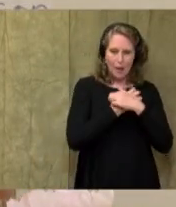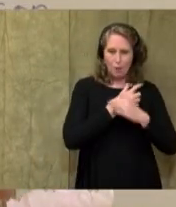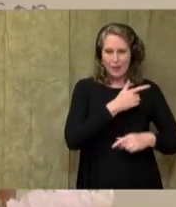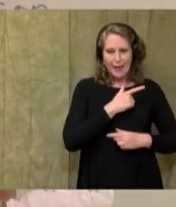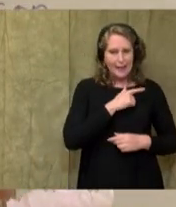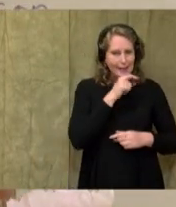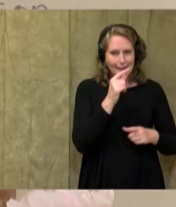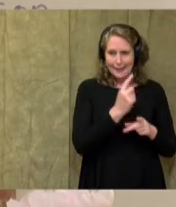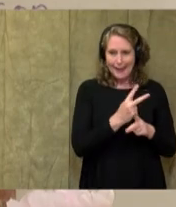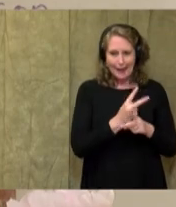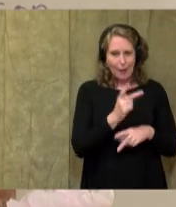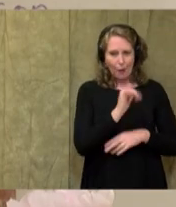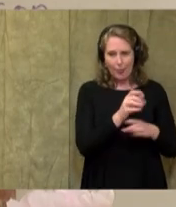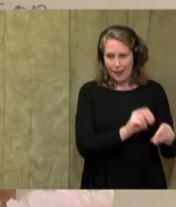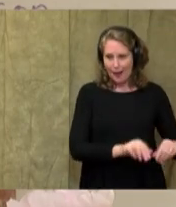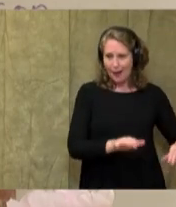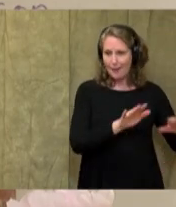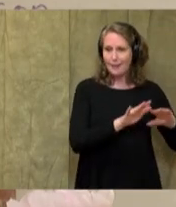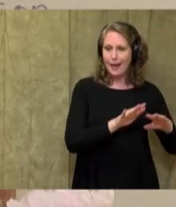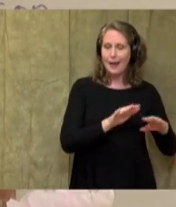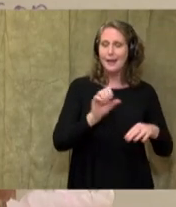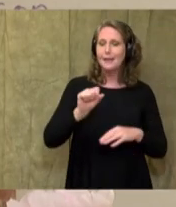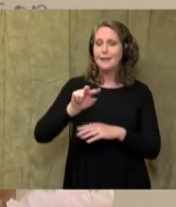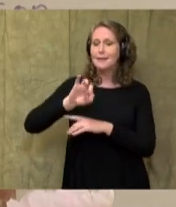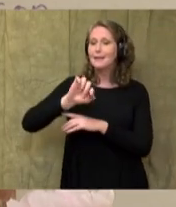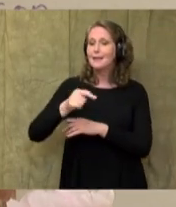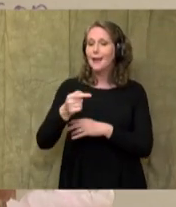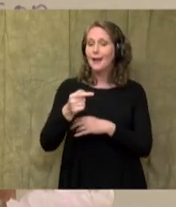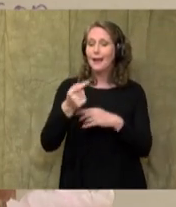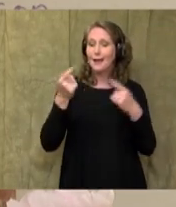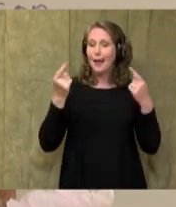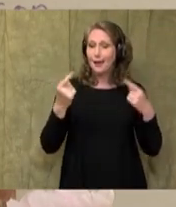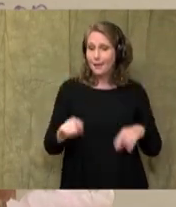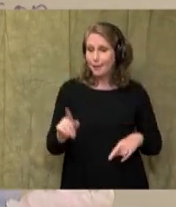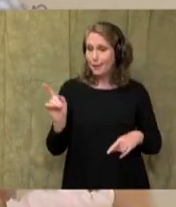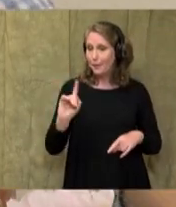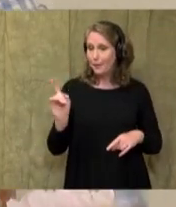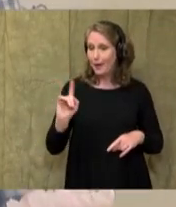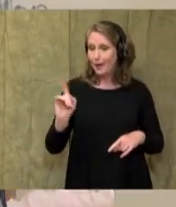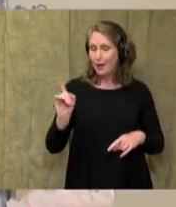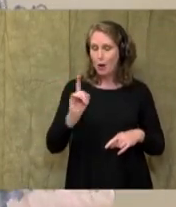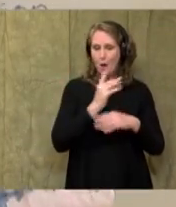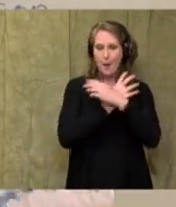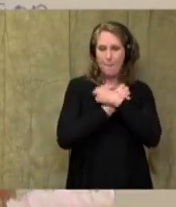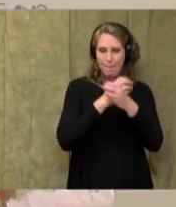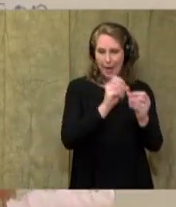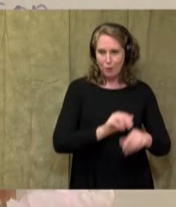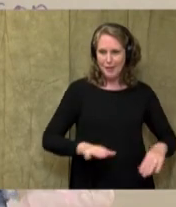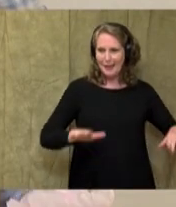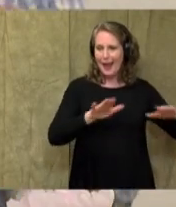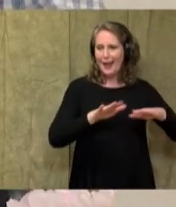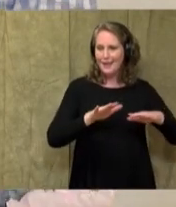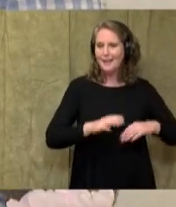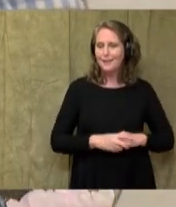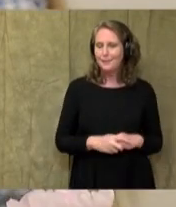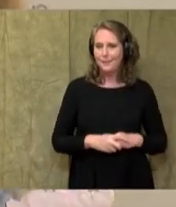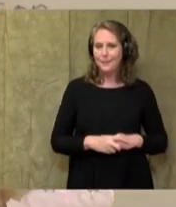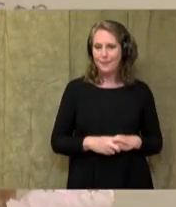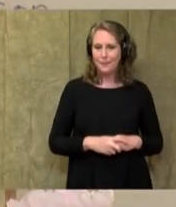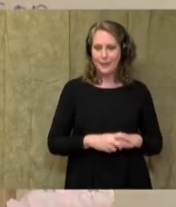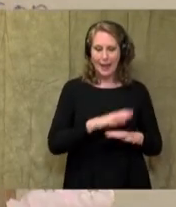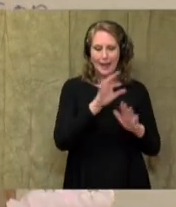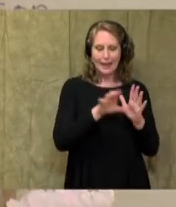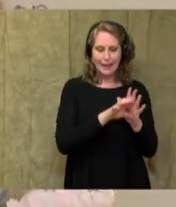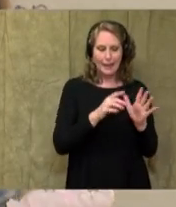it. So our setting takes place, at Bear's land. That's right, good job. Okay, so